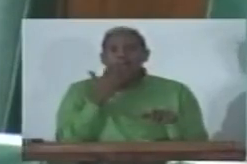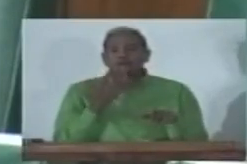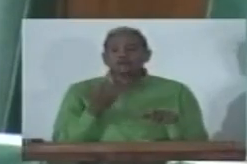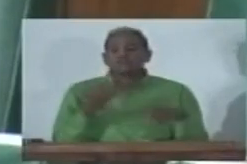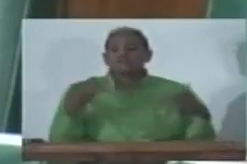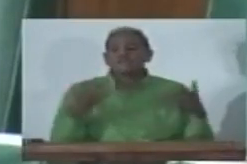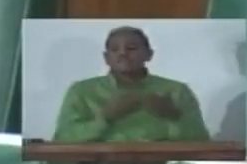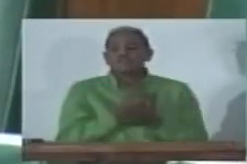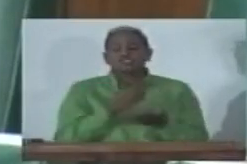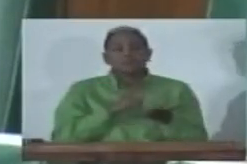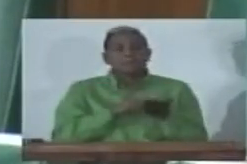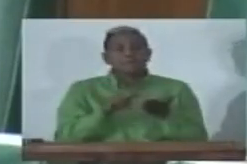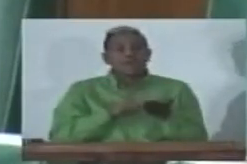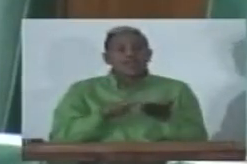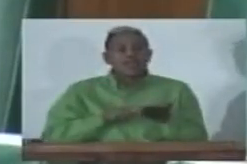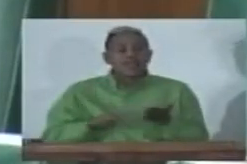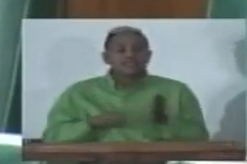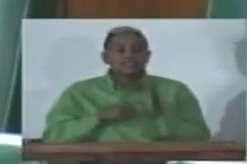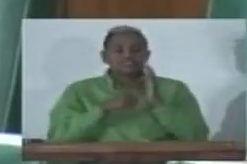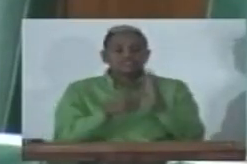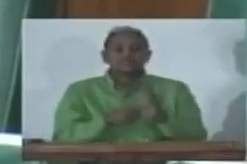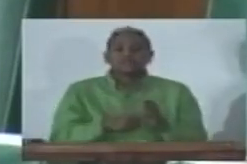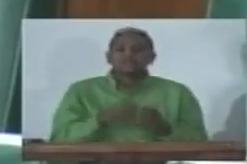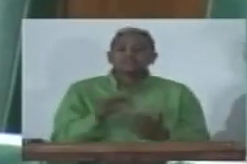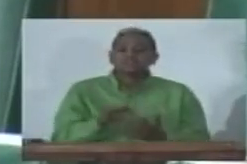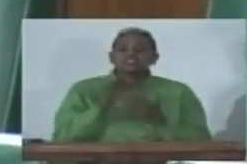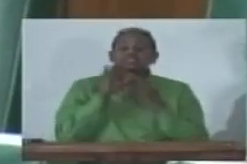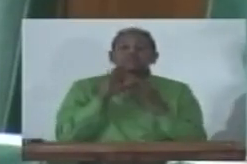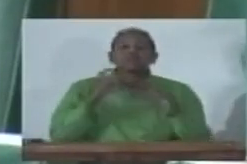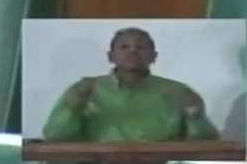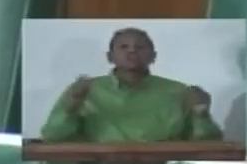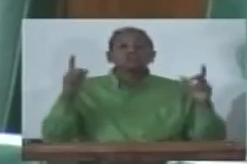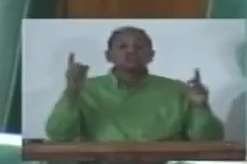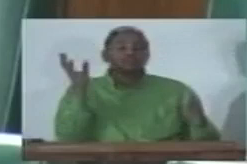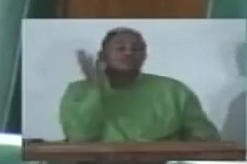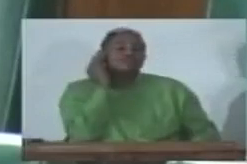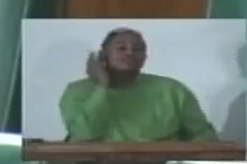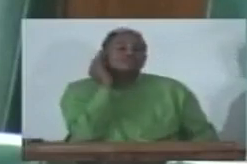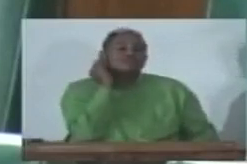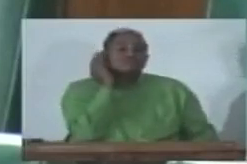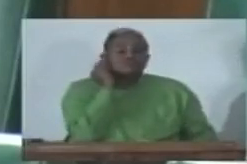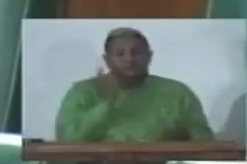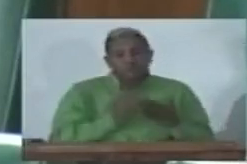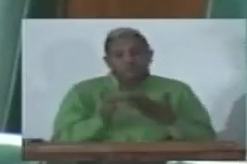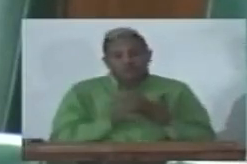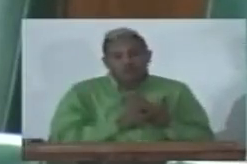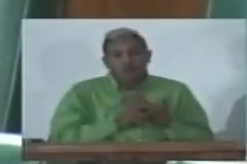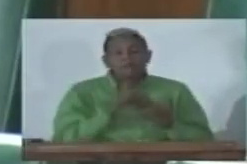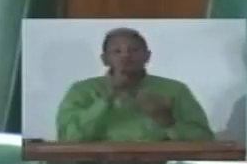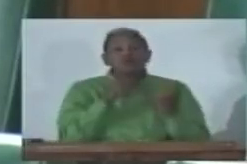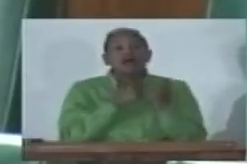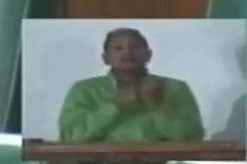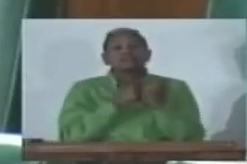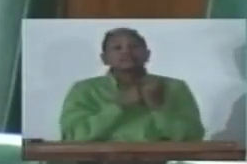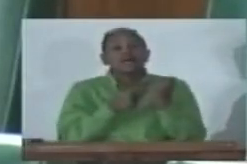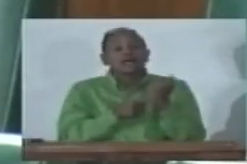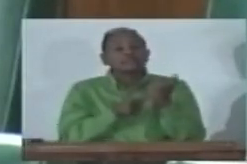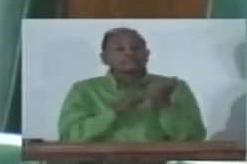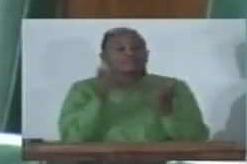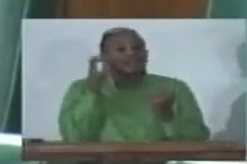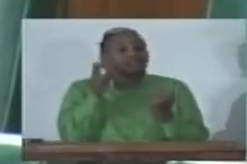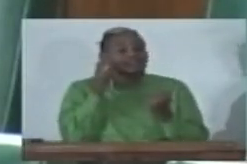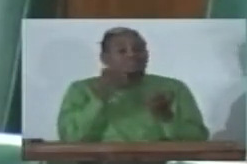refreshable braille displays, specialized screen reader software, assistive listening